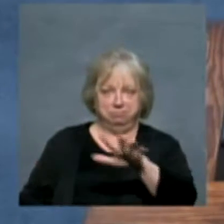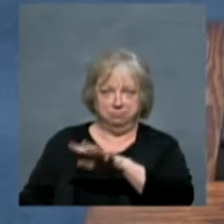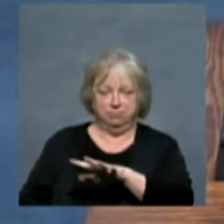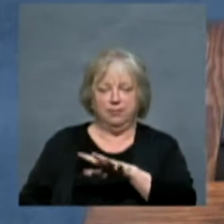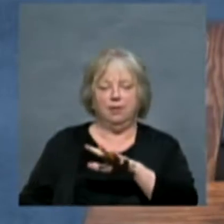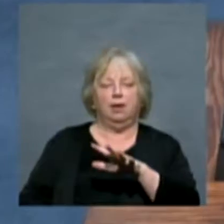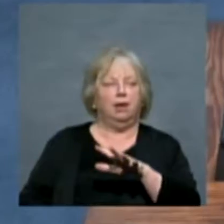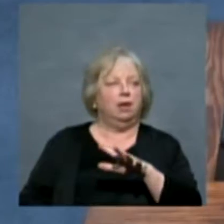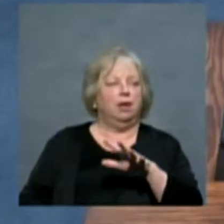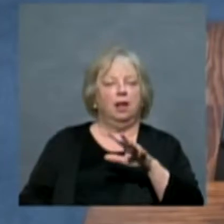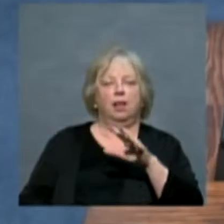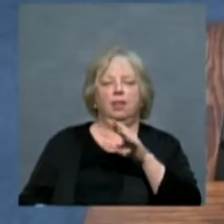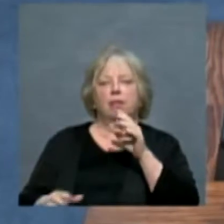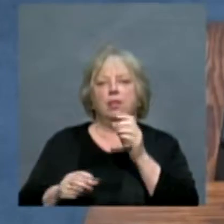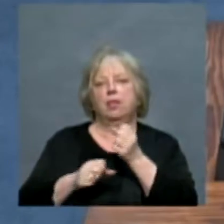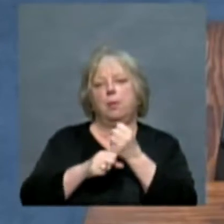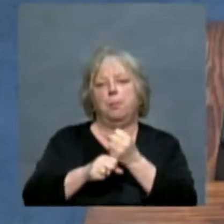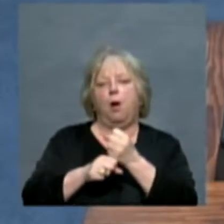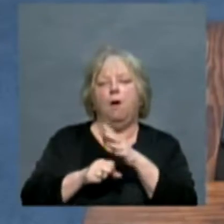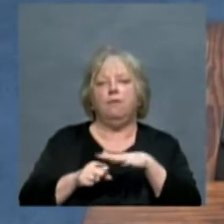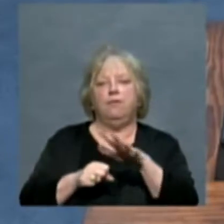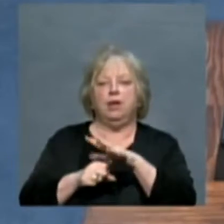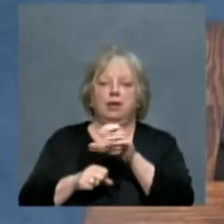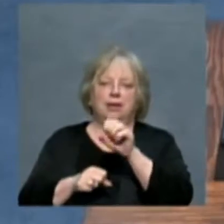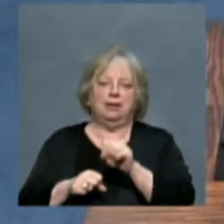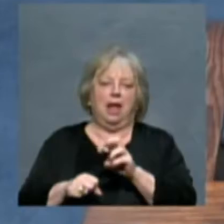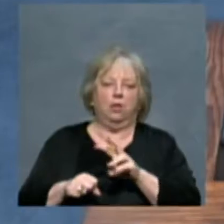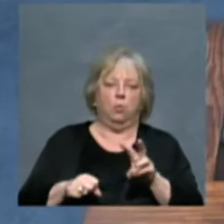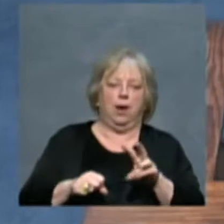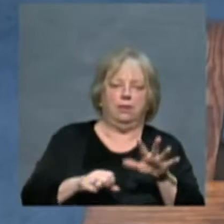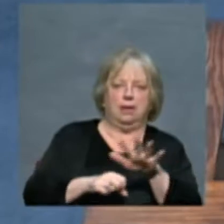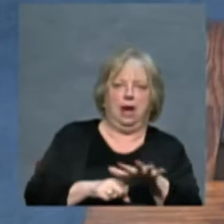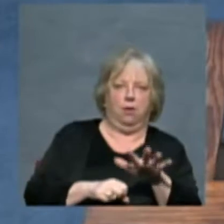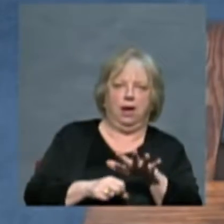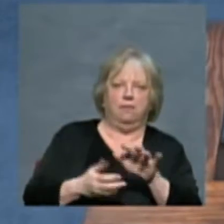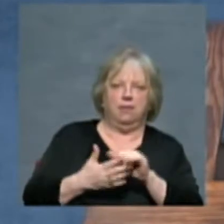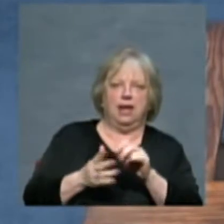We're orienting the ball field in the southwest part of that site,